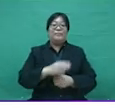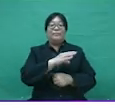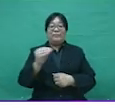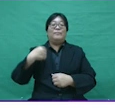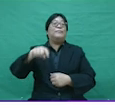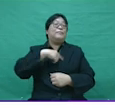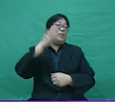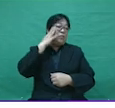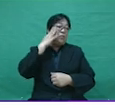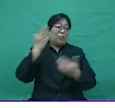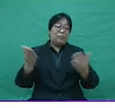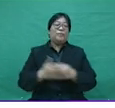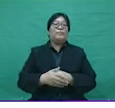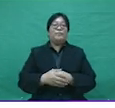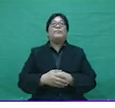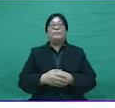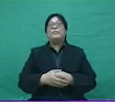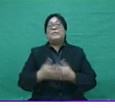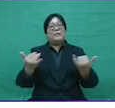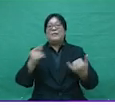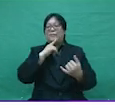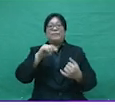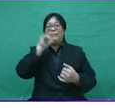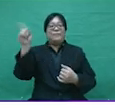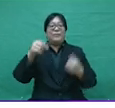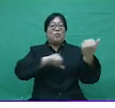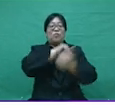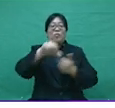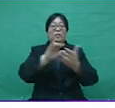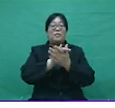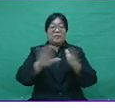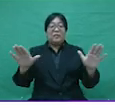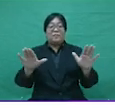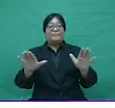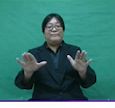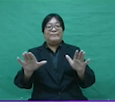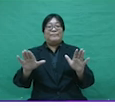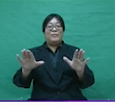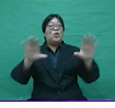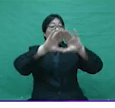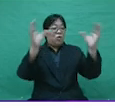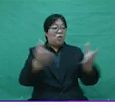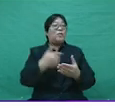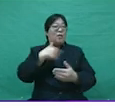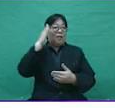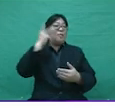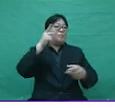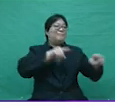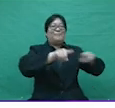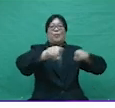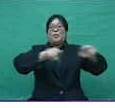And we know that there is not only social security on the globe. We will see